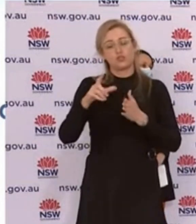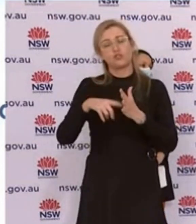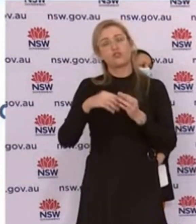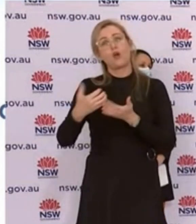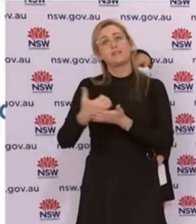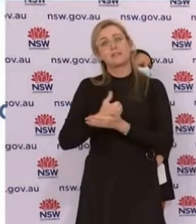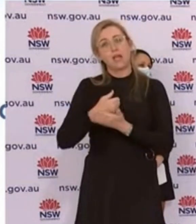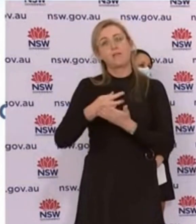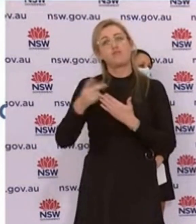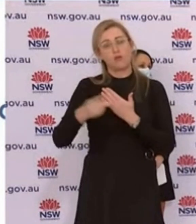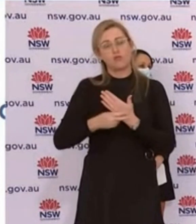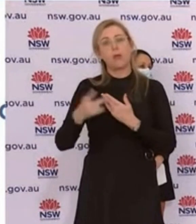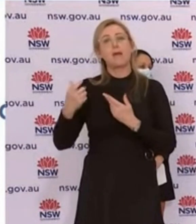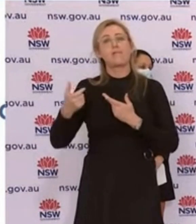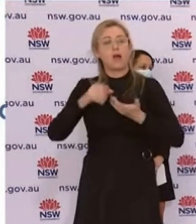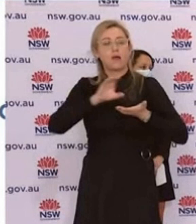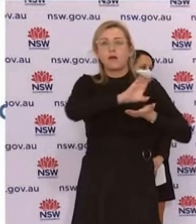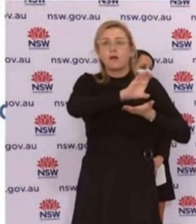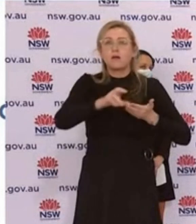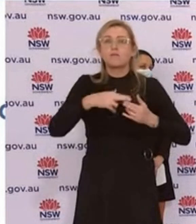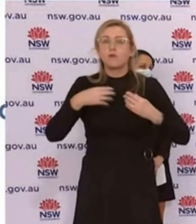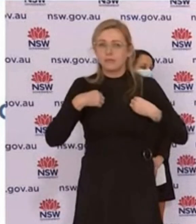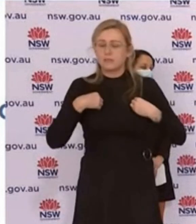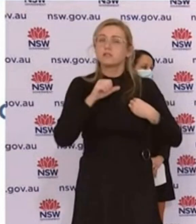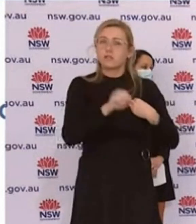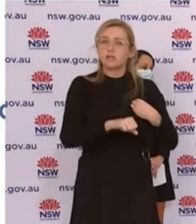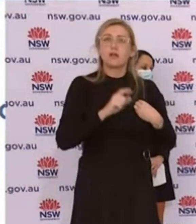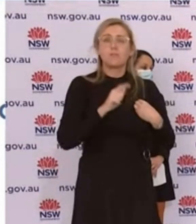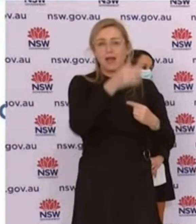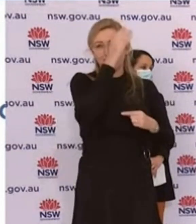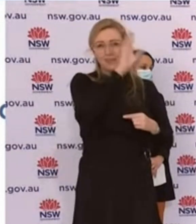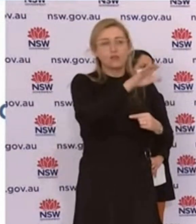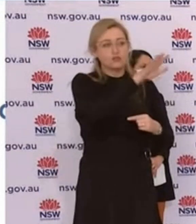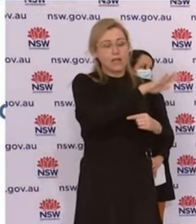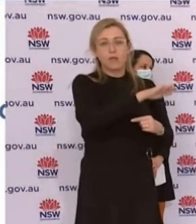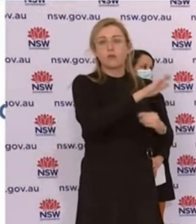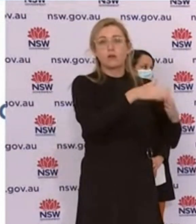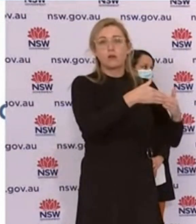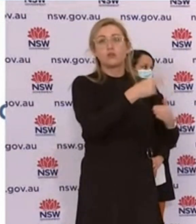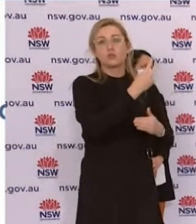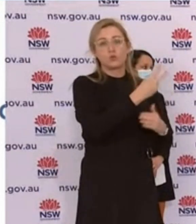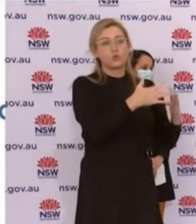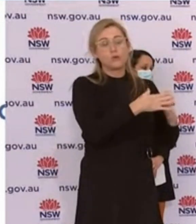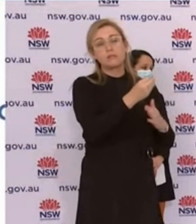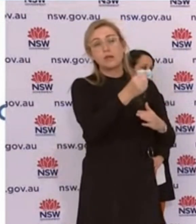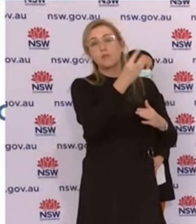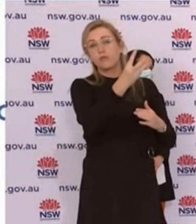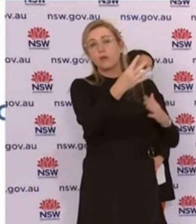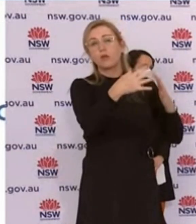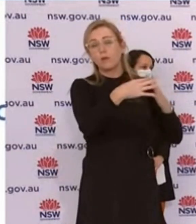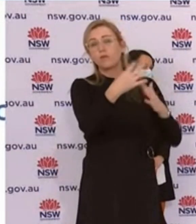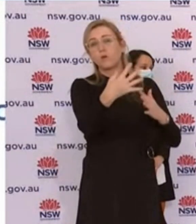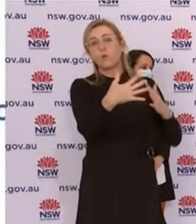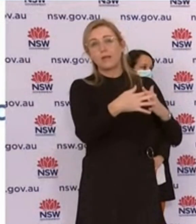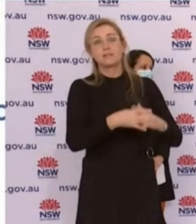those businesses. And just to, again, as the Premier touched on, in regional rural New South Wales, we've been locked down for 2 weeks. Some communities probably 3 or 4. But here in Sydney,